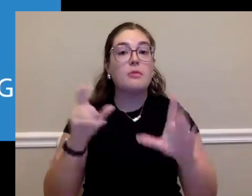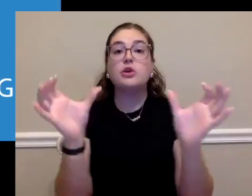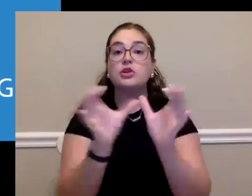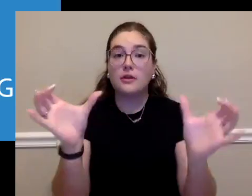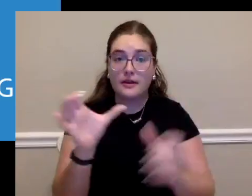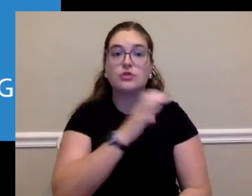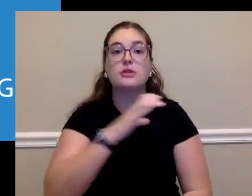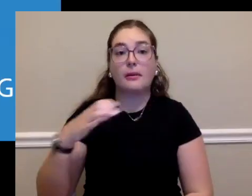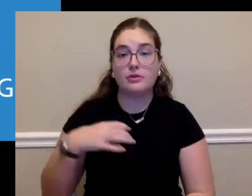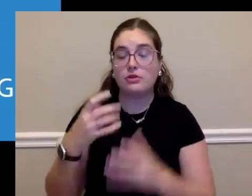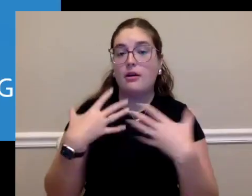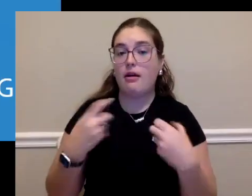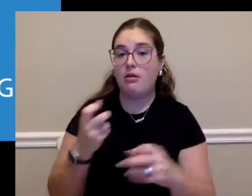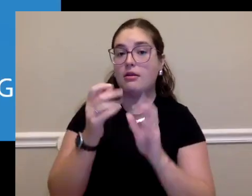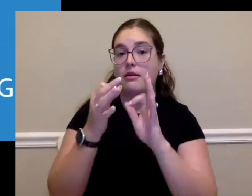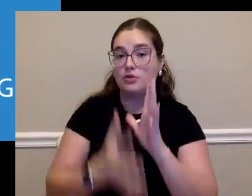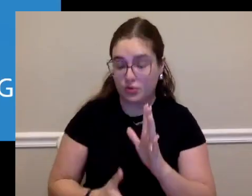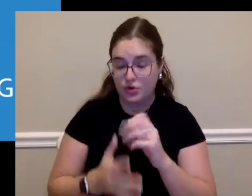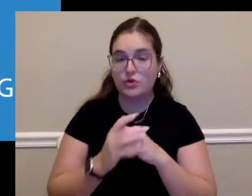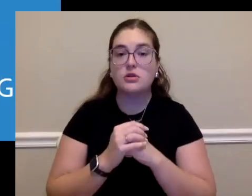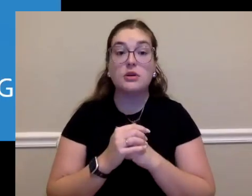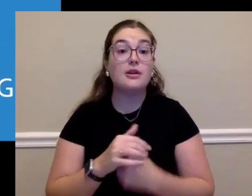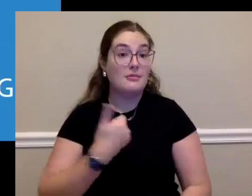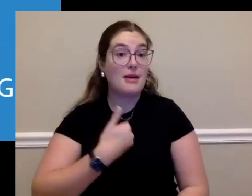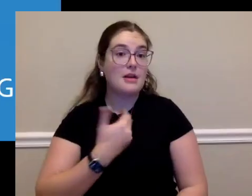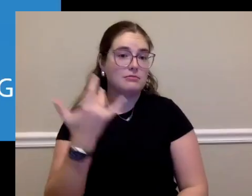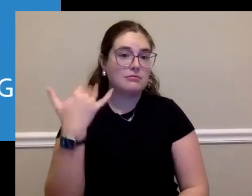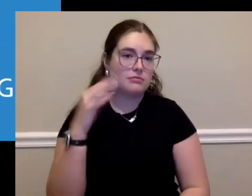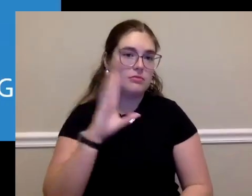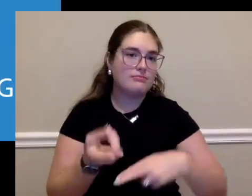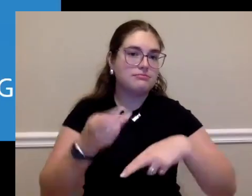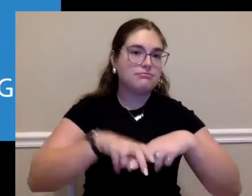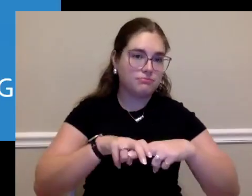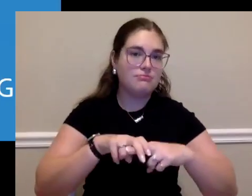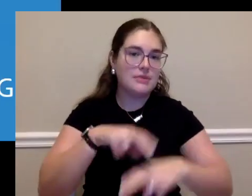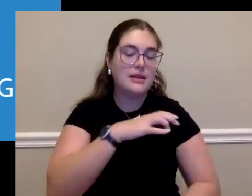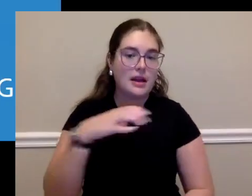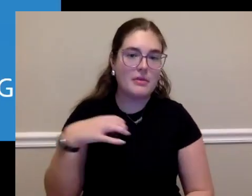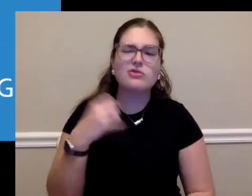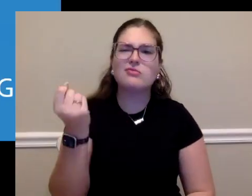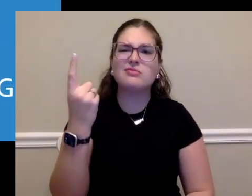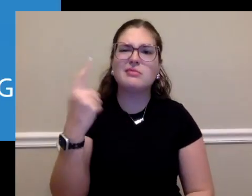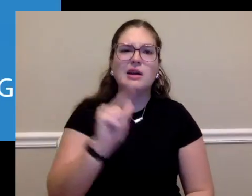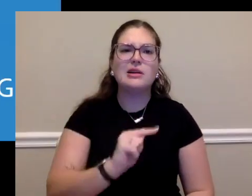Healthcare Interpreters. At the time, I was on the commission, and the commission is a rotating